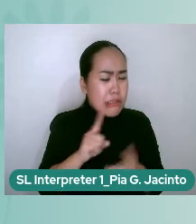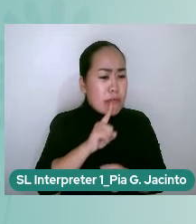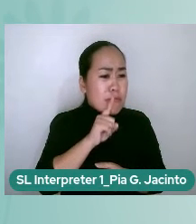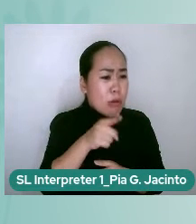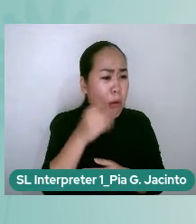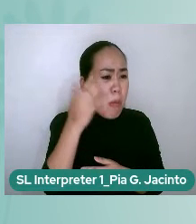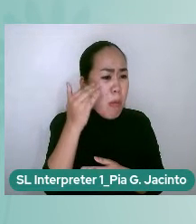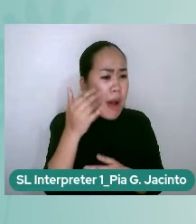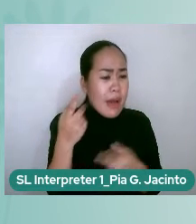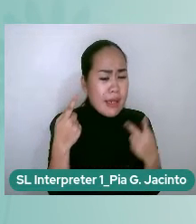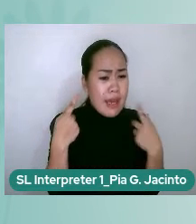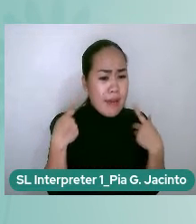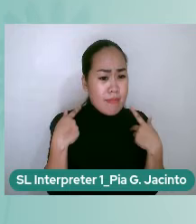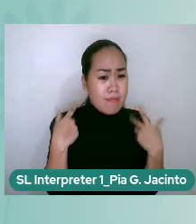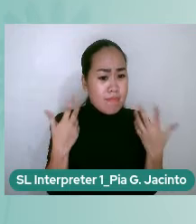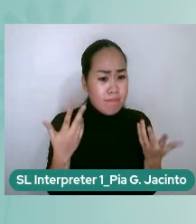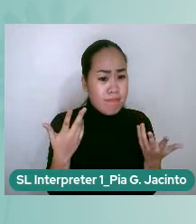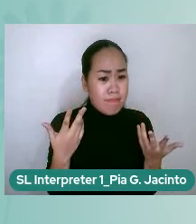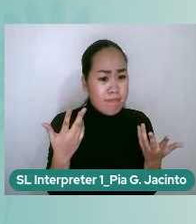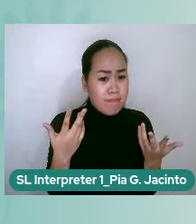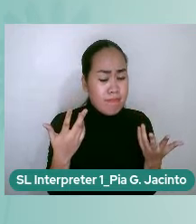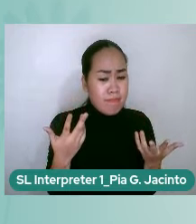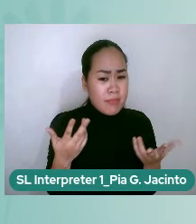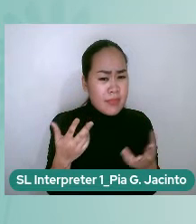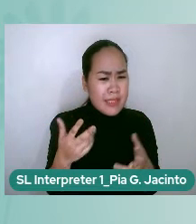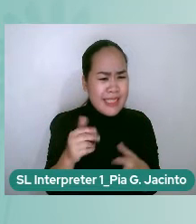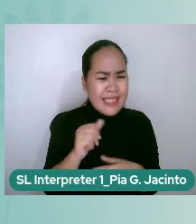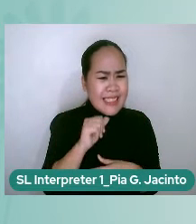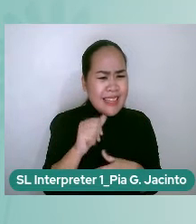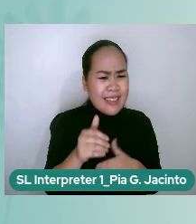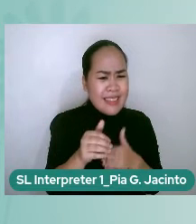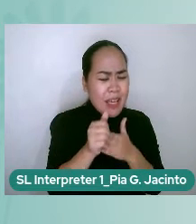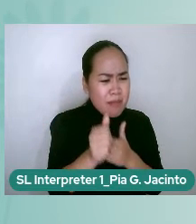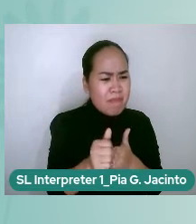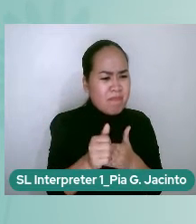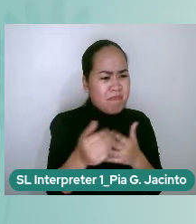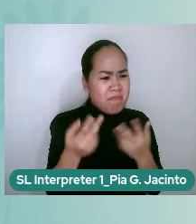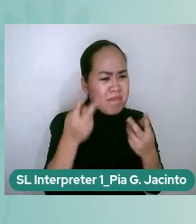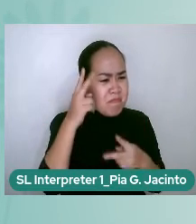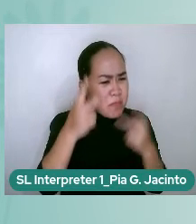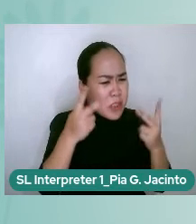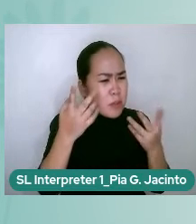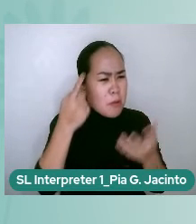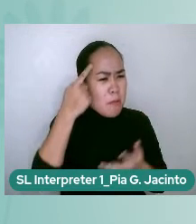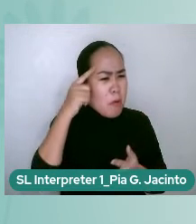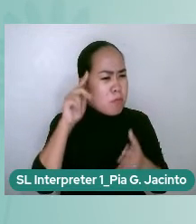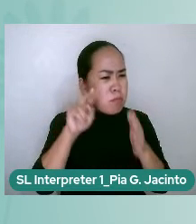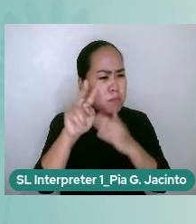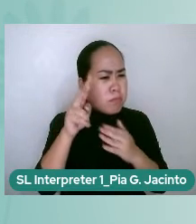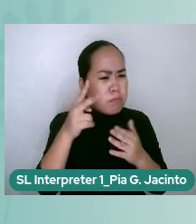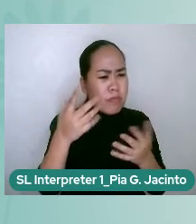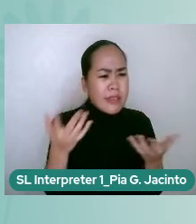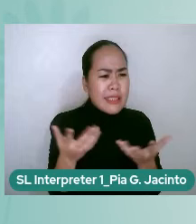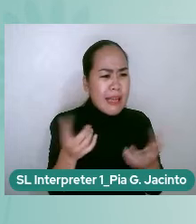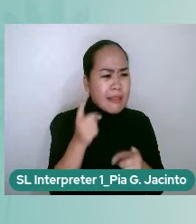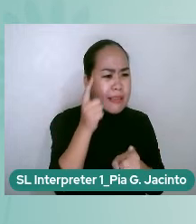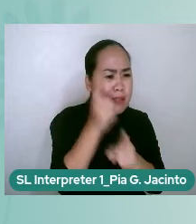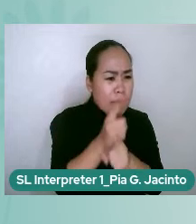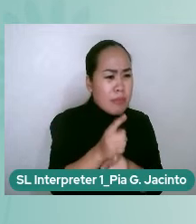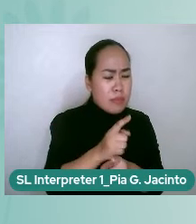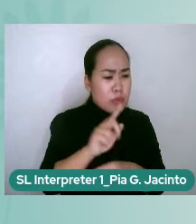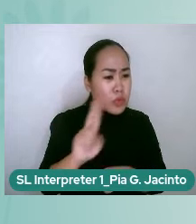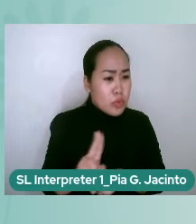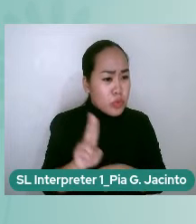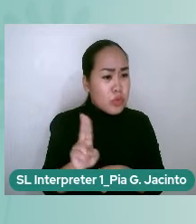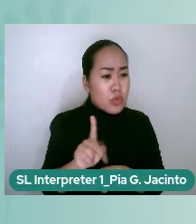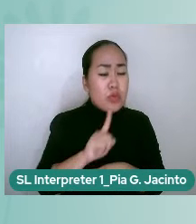the instruments. This is not a broad ambition that may take 30 or 40 years to find the right tools. We know they